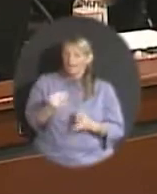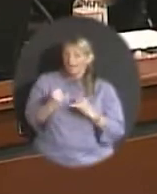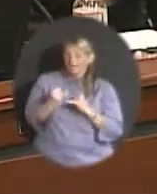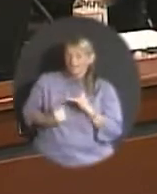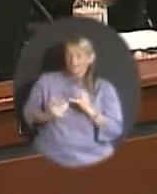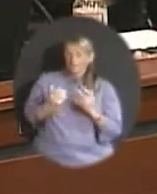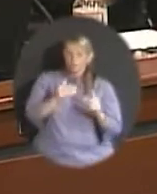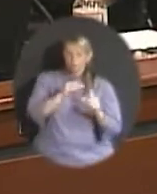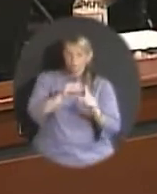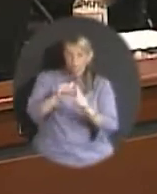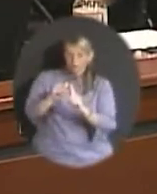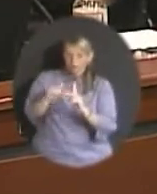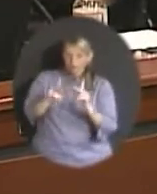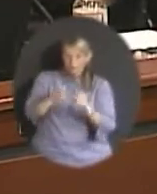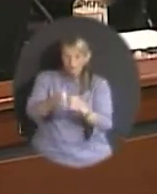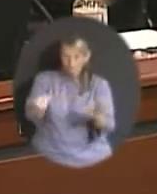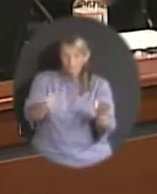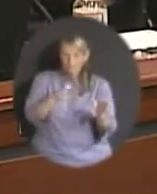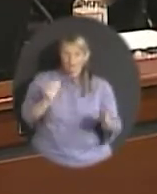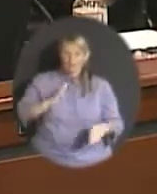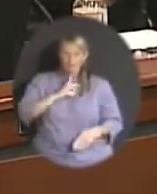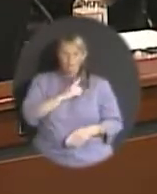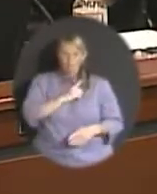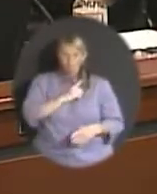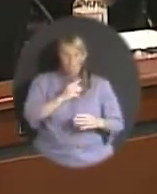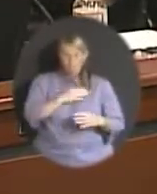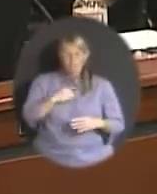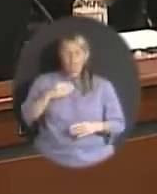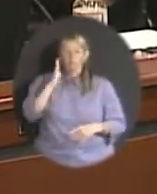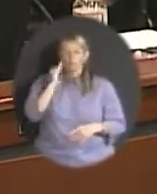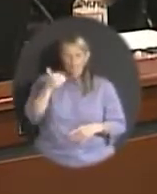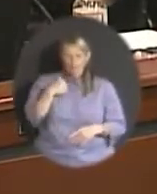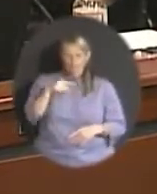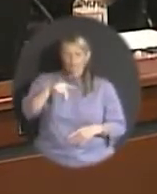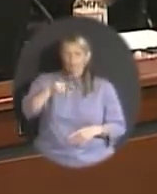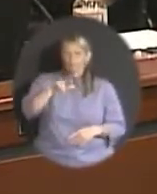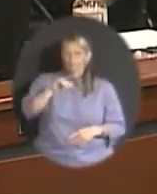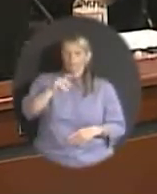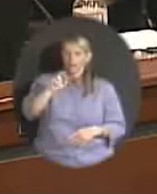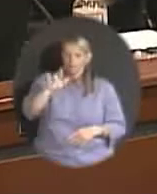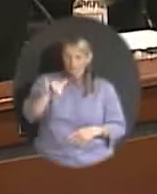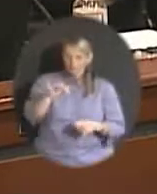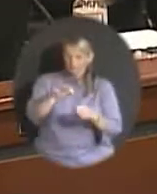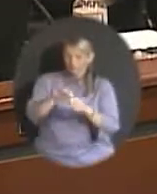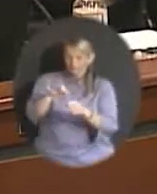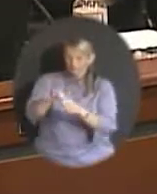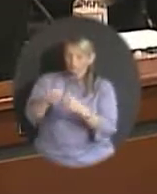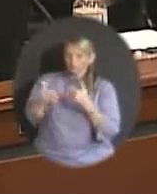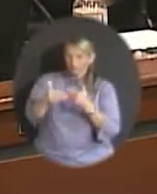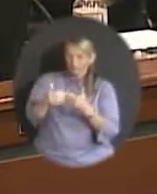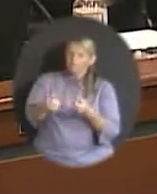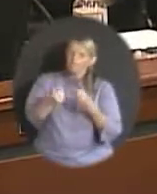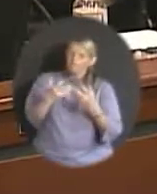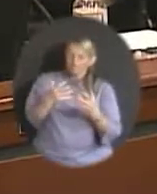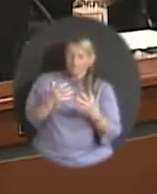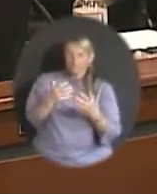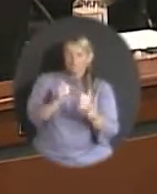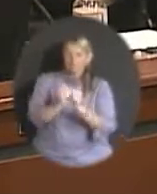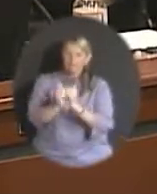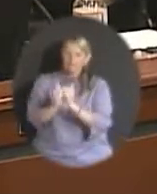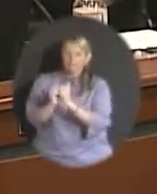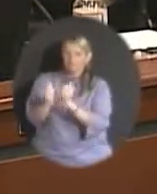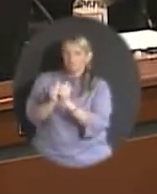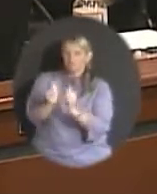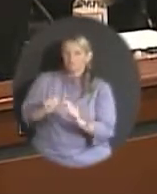the public and fellow board members that we do have a primary coming up. We have a lot of candidates who have some very different ideas